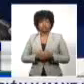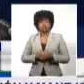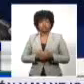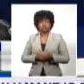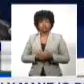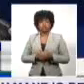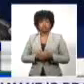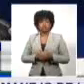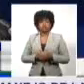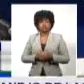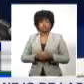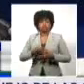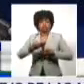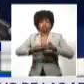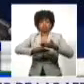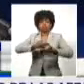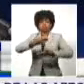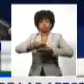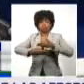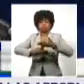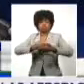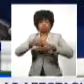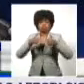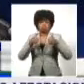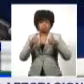1,501 patients diagnosed with COVID-19,